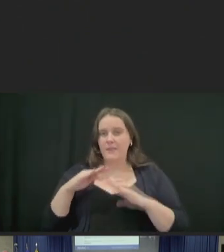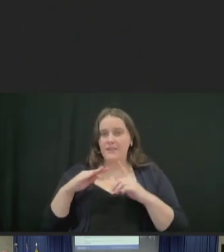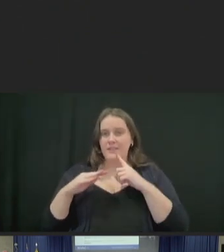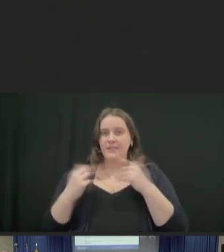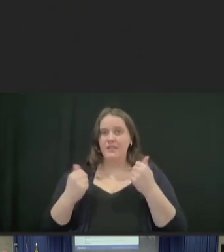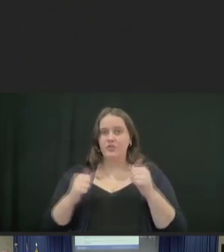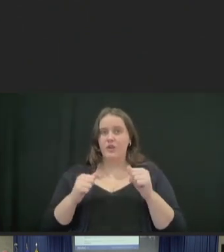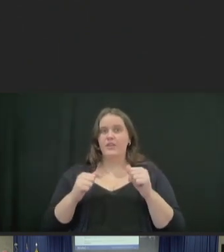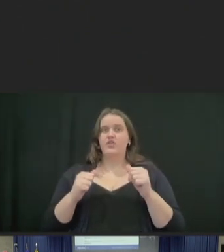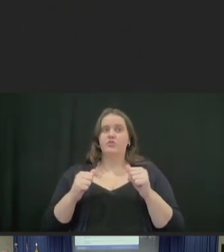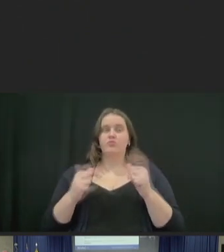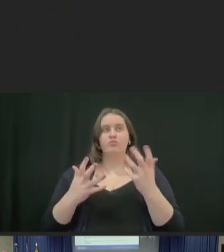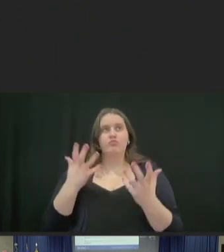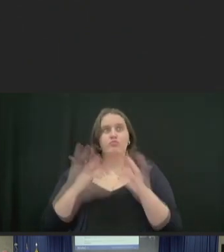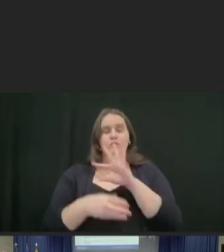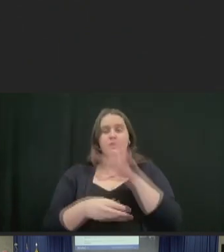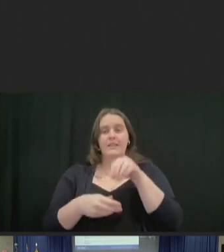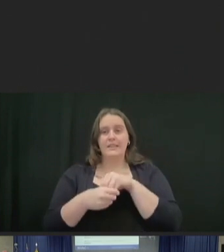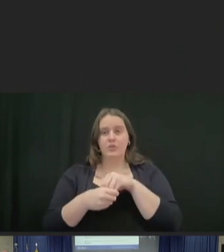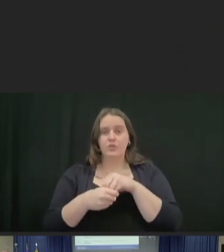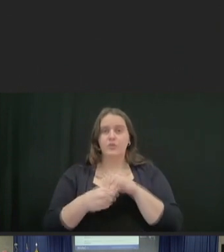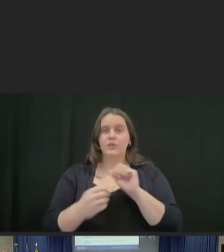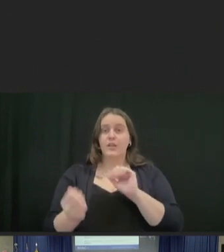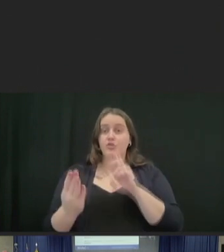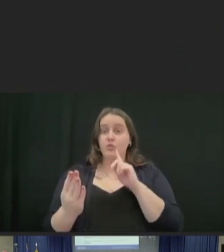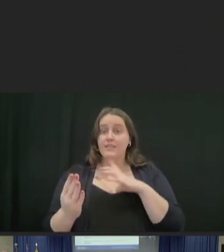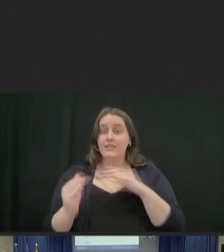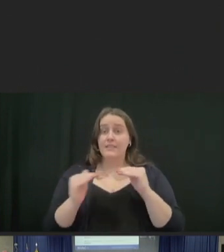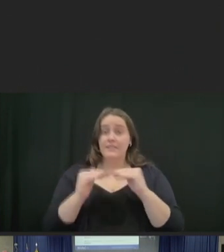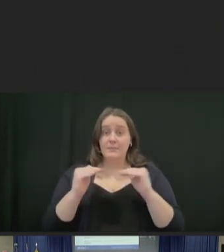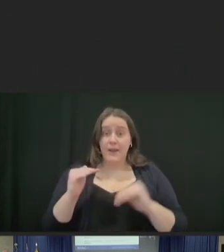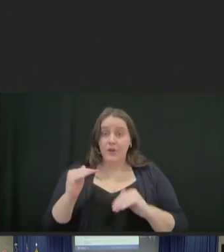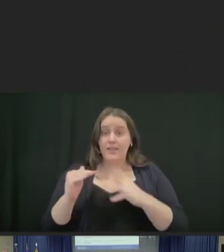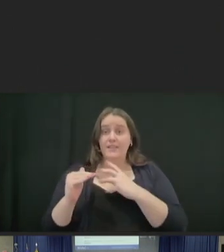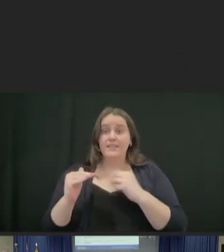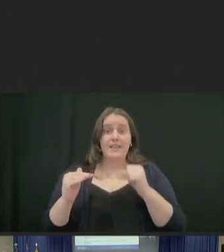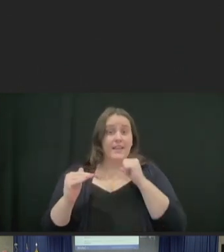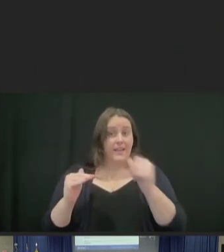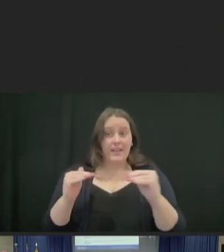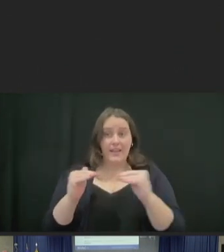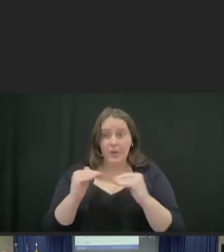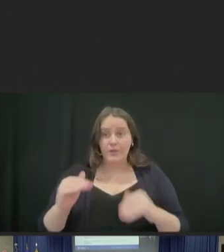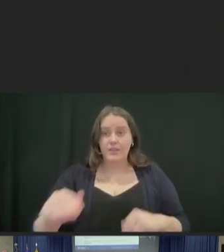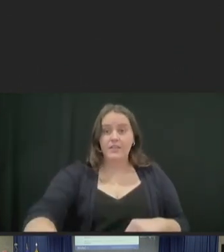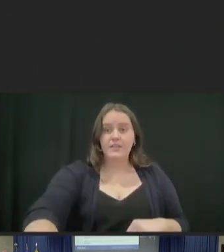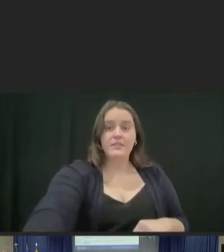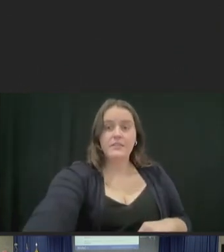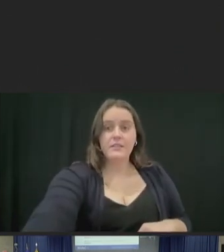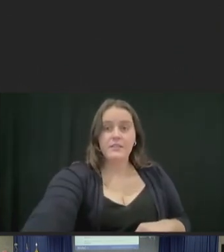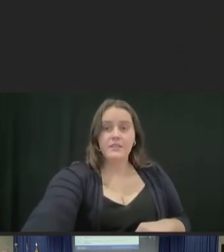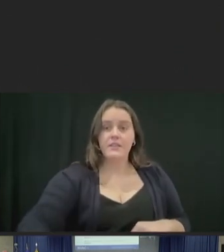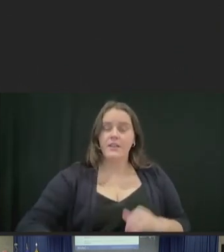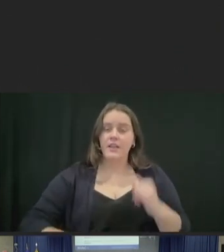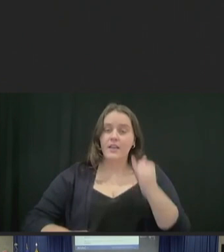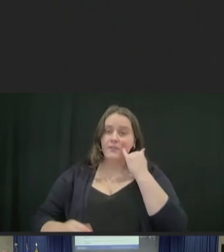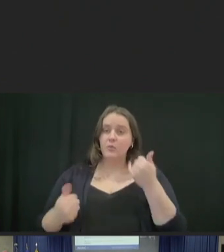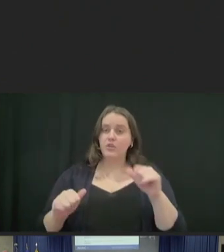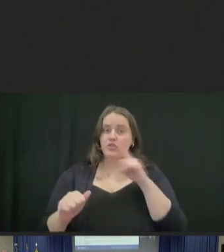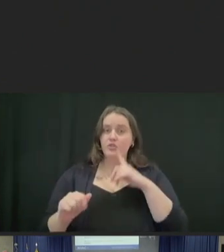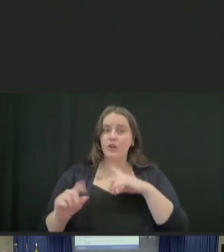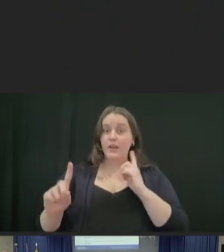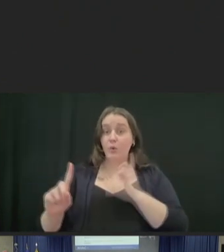also include addressing disparities and inequities. So I'm just trying to, if we're trying to get to 3 objectives, that might be a place to look